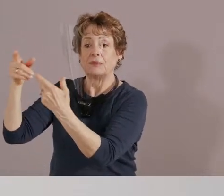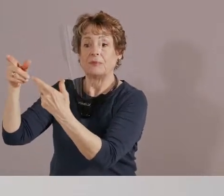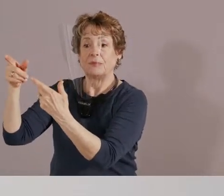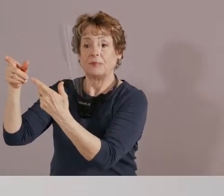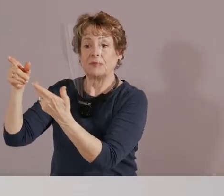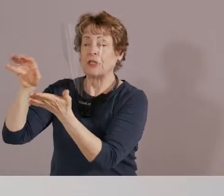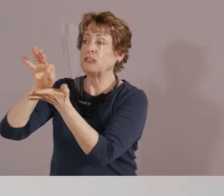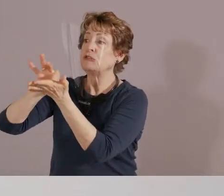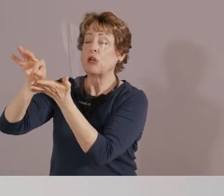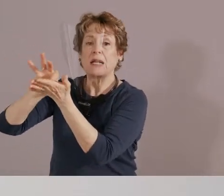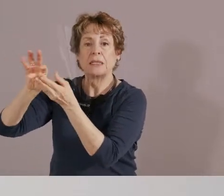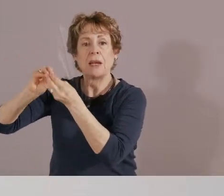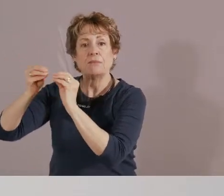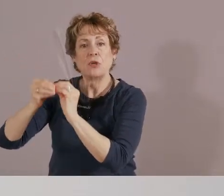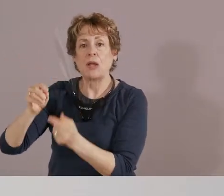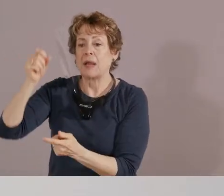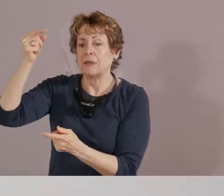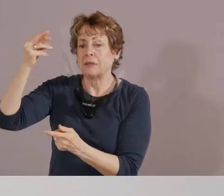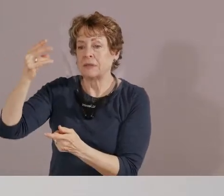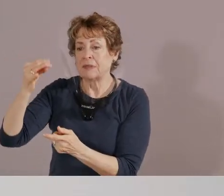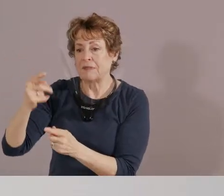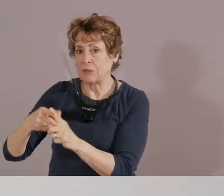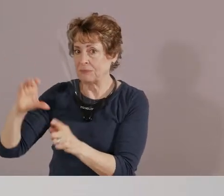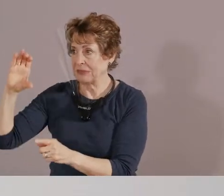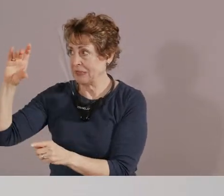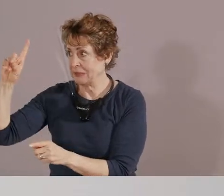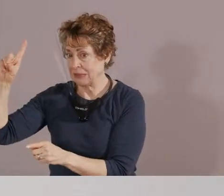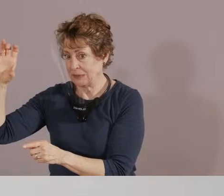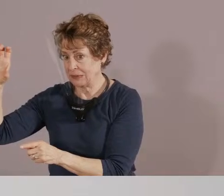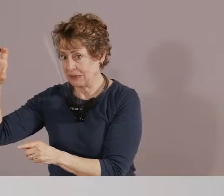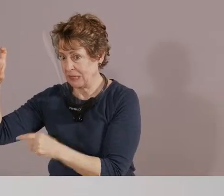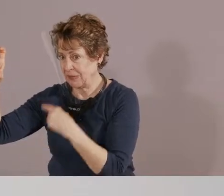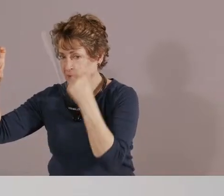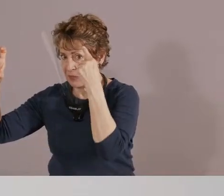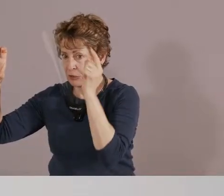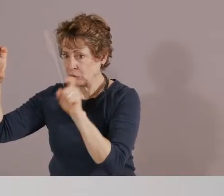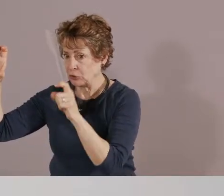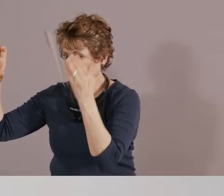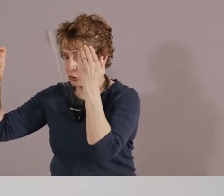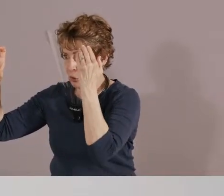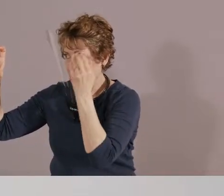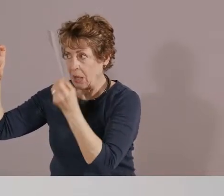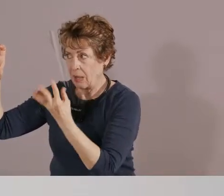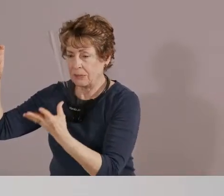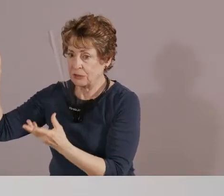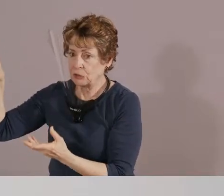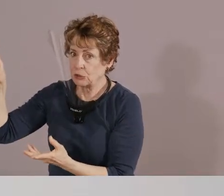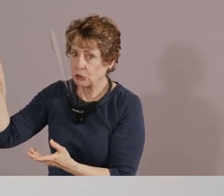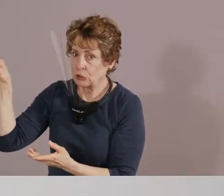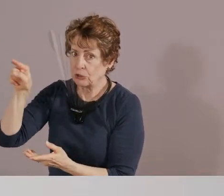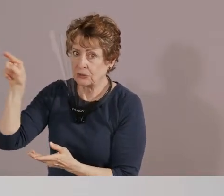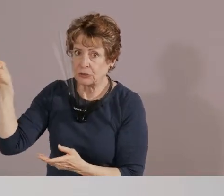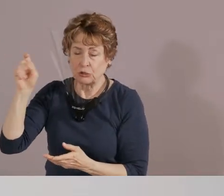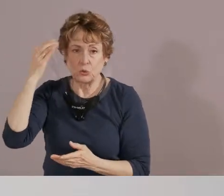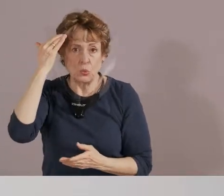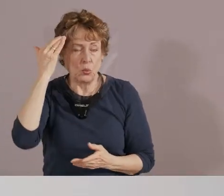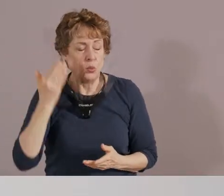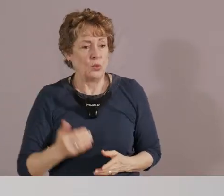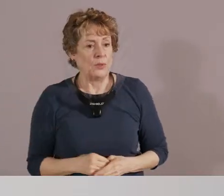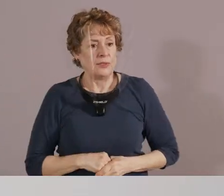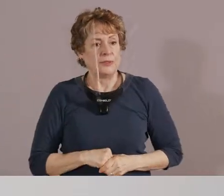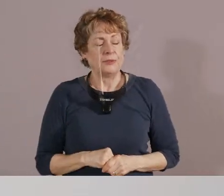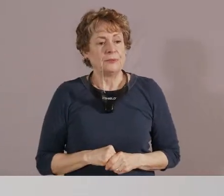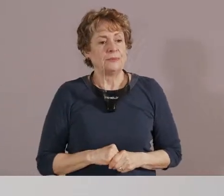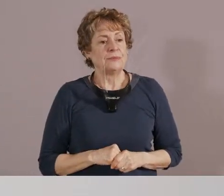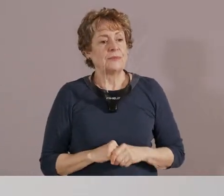provider. Okay, the other question kind of piggybacks off that. The concern over the lack of